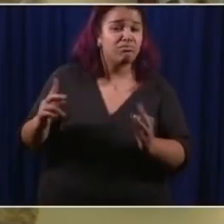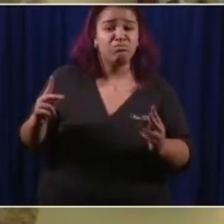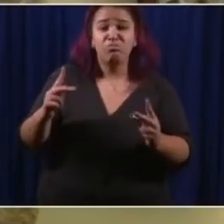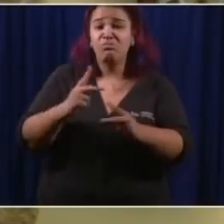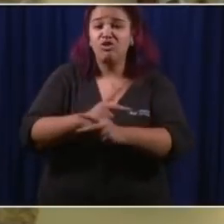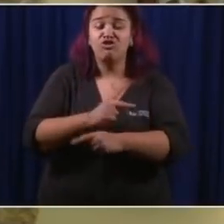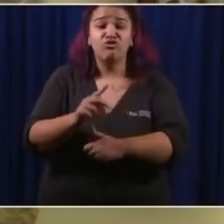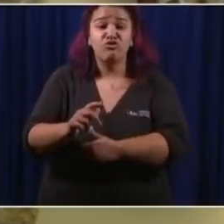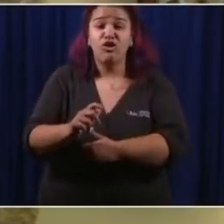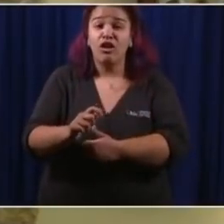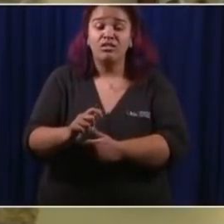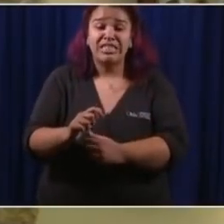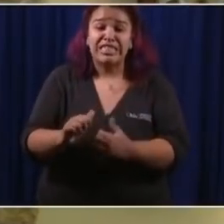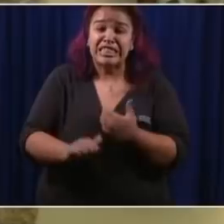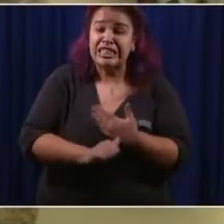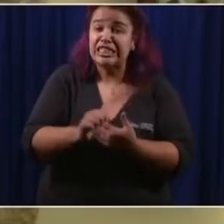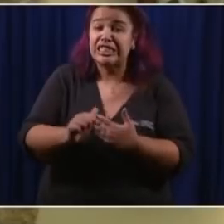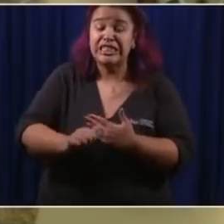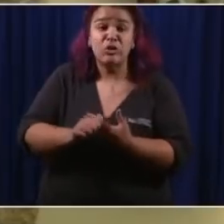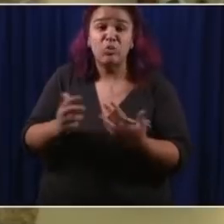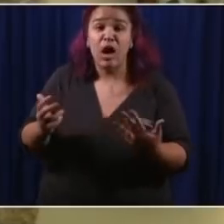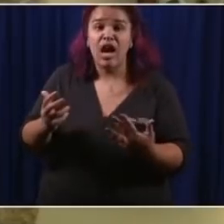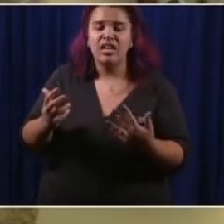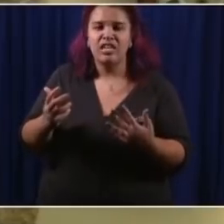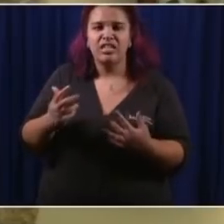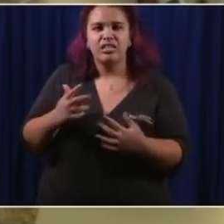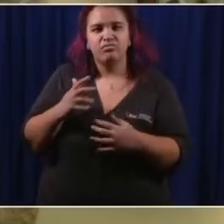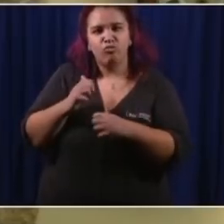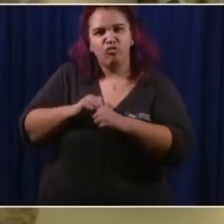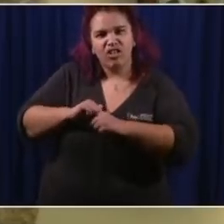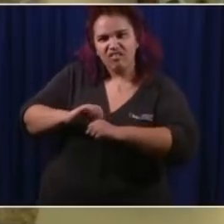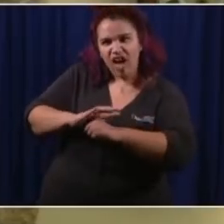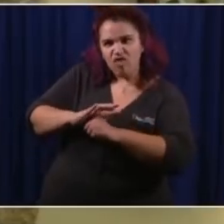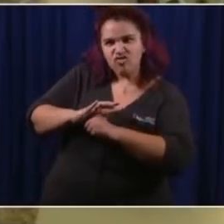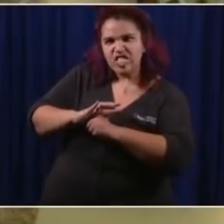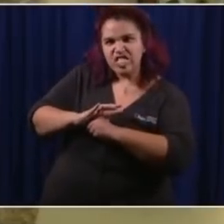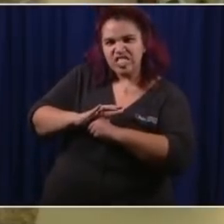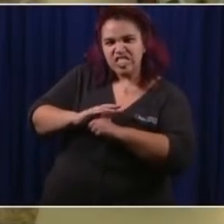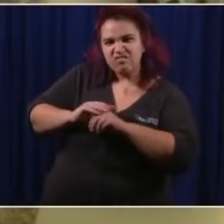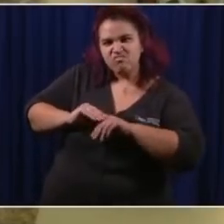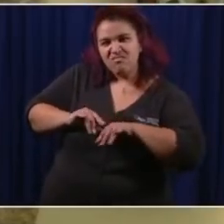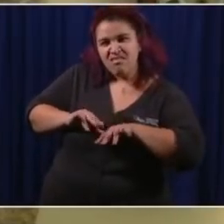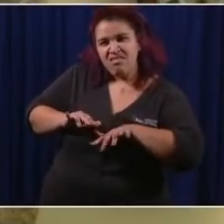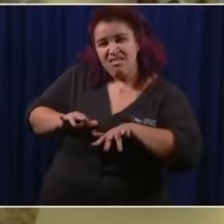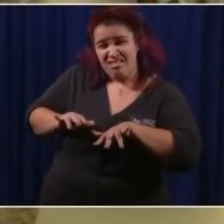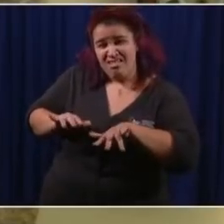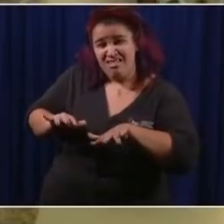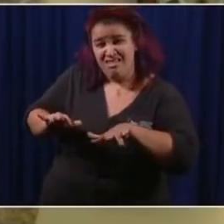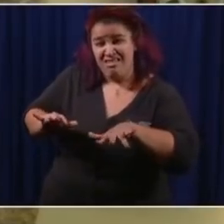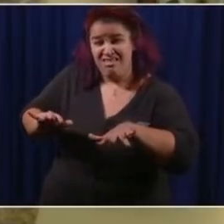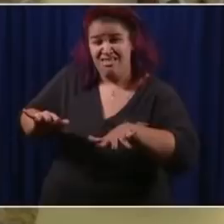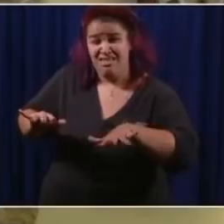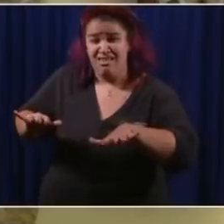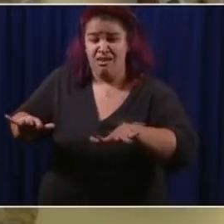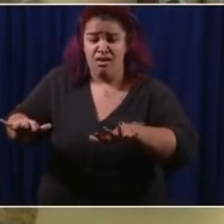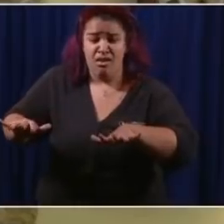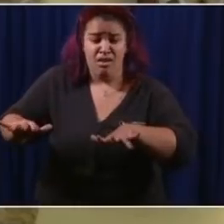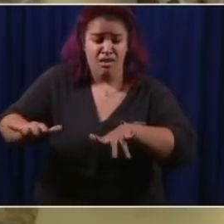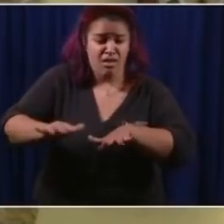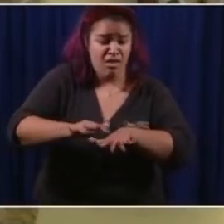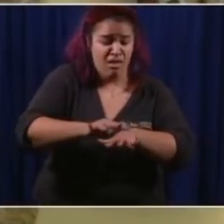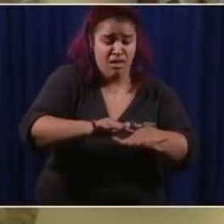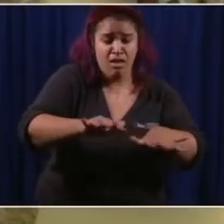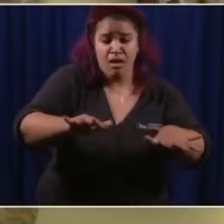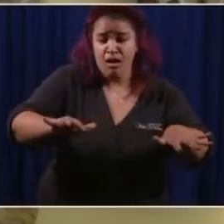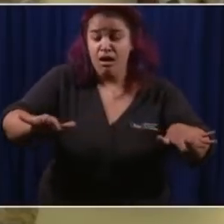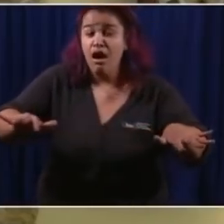It's smoldering, it's there, it's flaring up in some counties. We got to put that fire out. But that's all